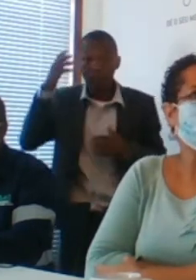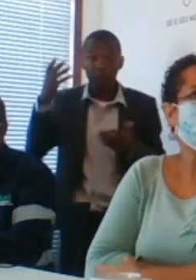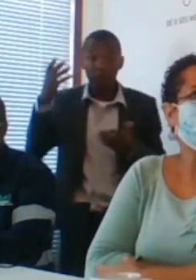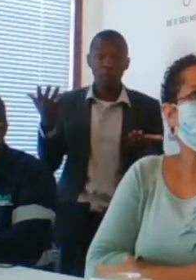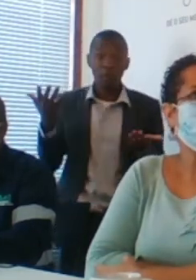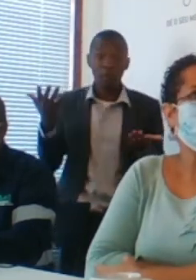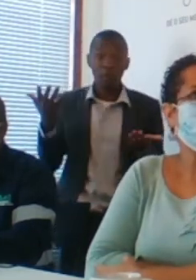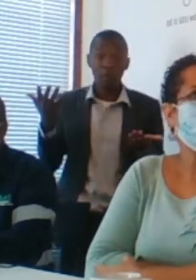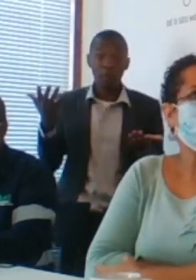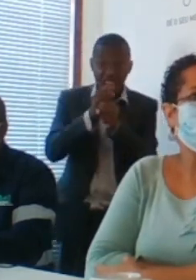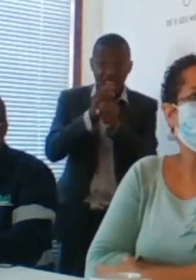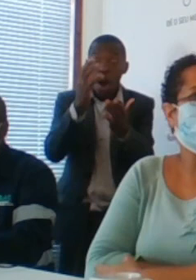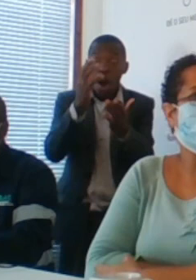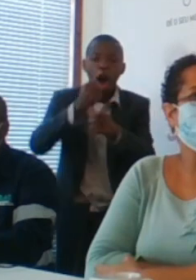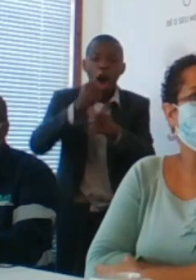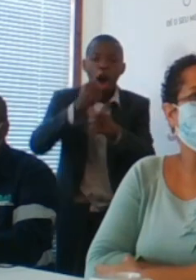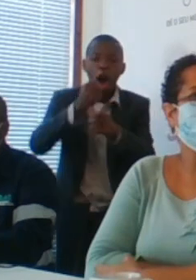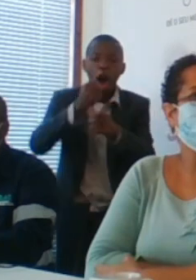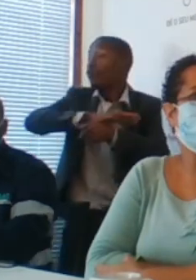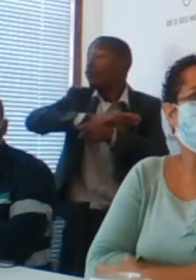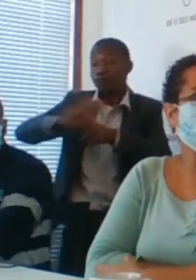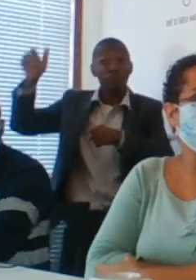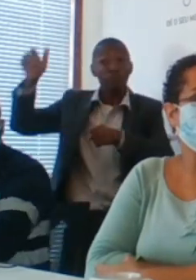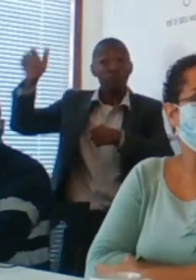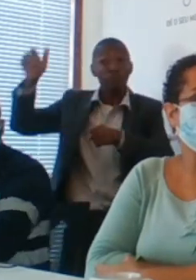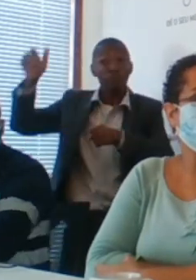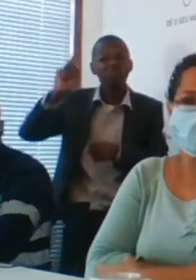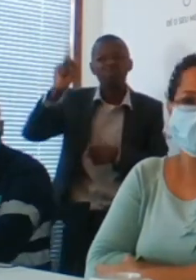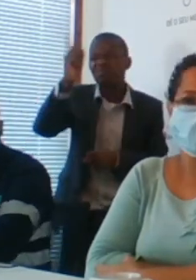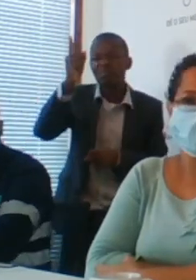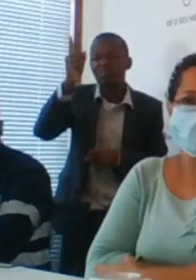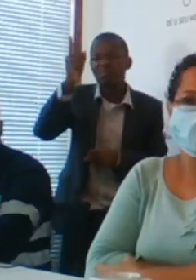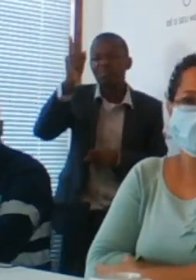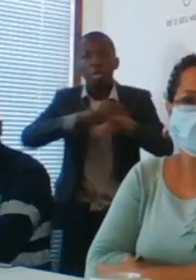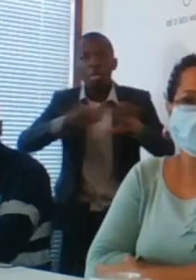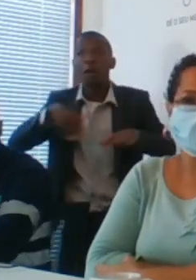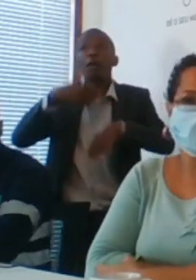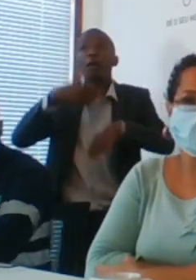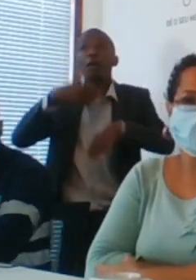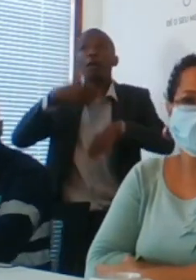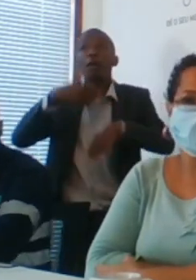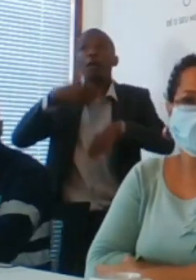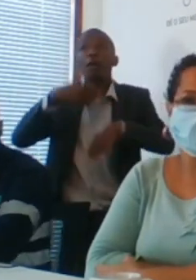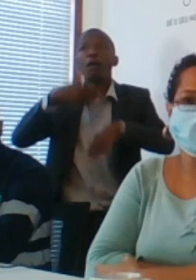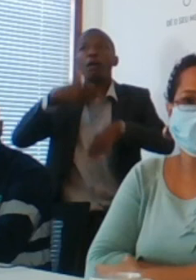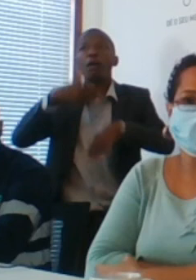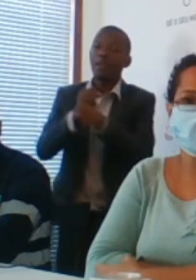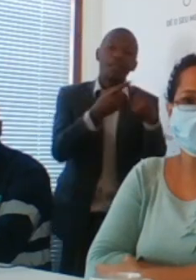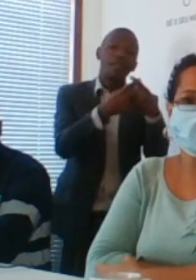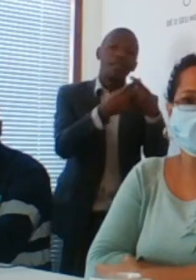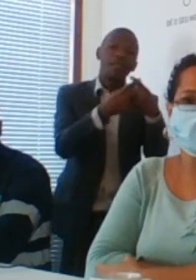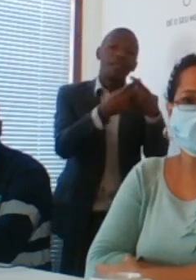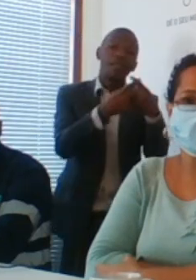a safe job, like a permanent, it's been a little bit difficult. So if I would like things to